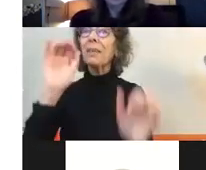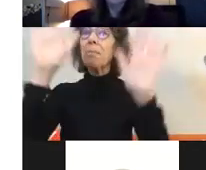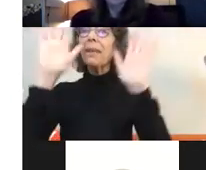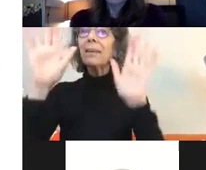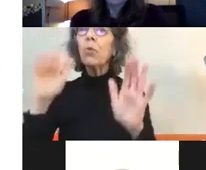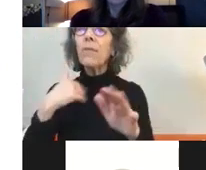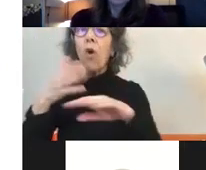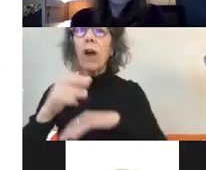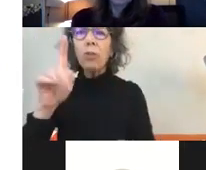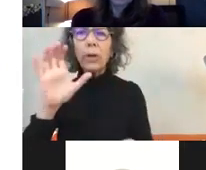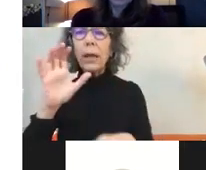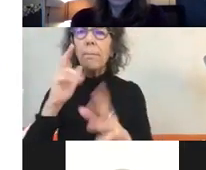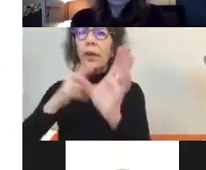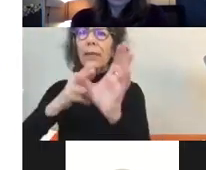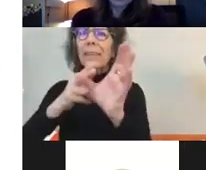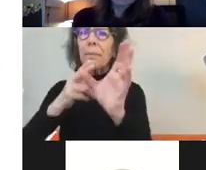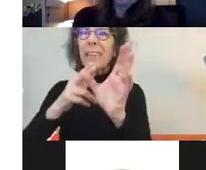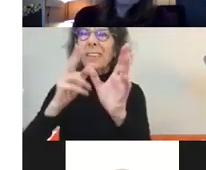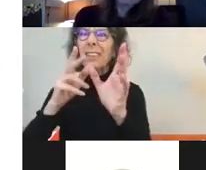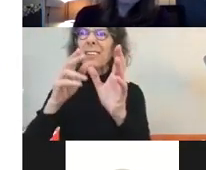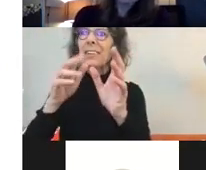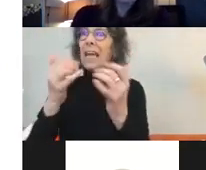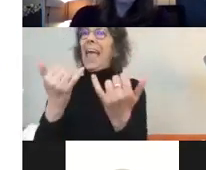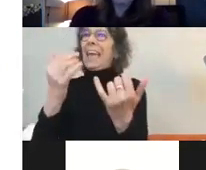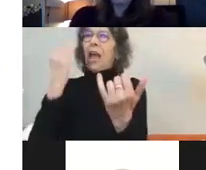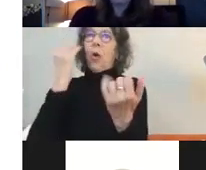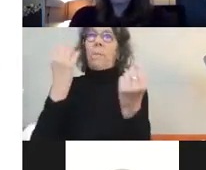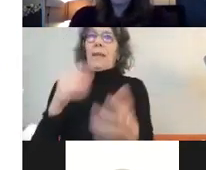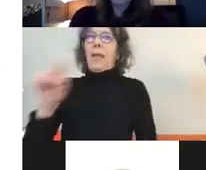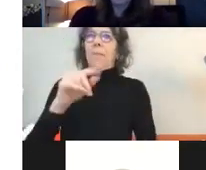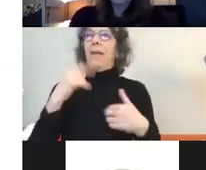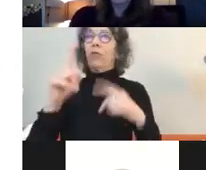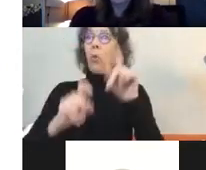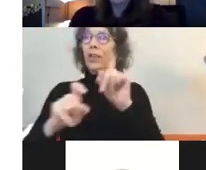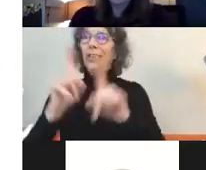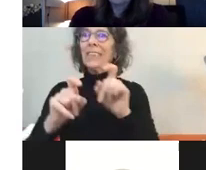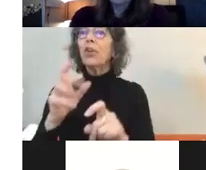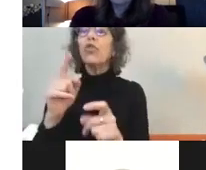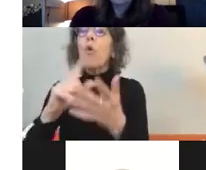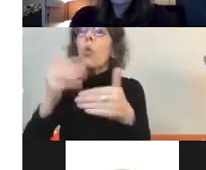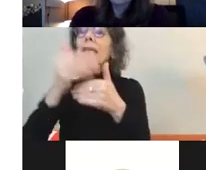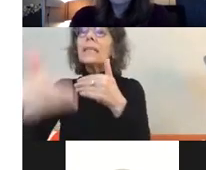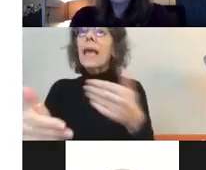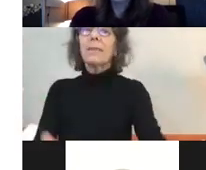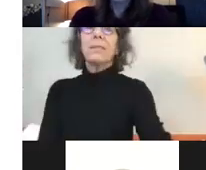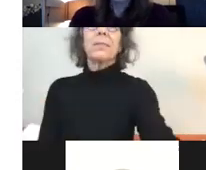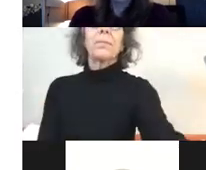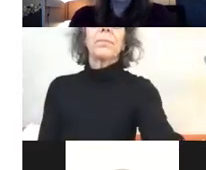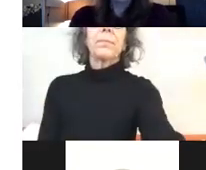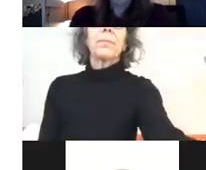and I know they're going to have lots of questions, and I see some of them coming in. So what's next? I